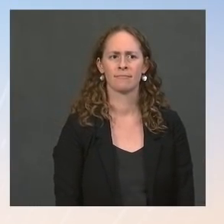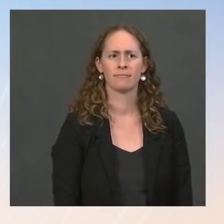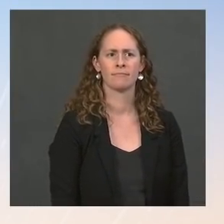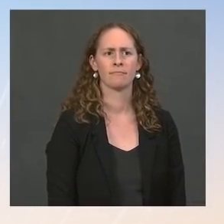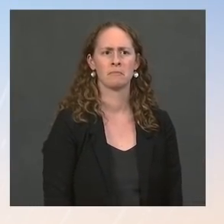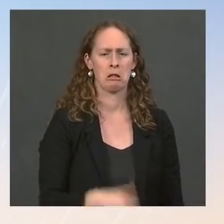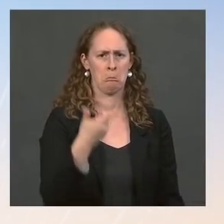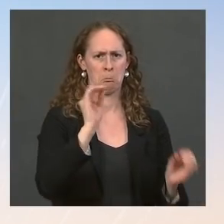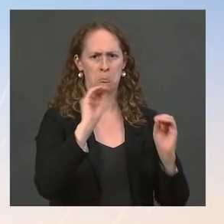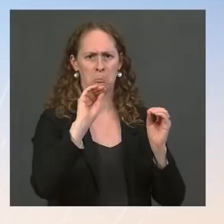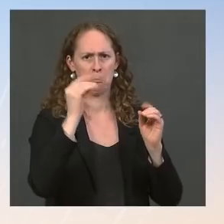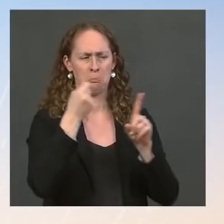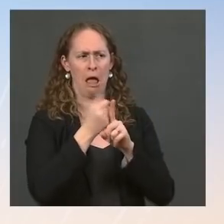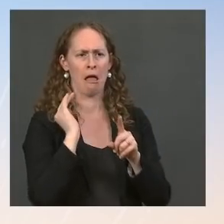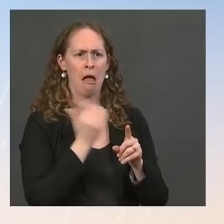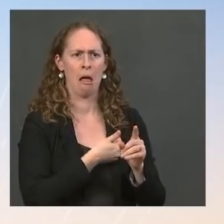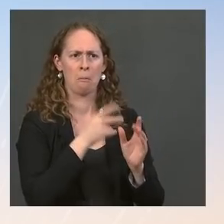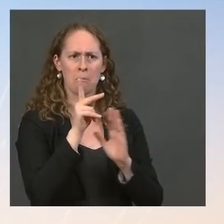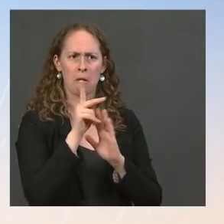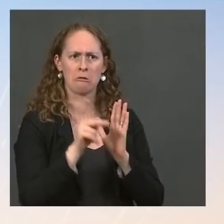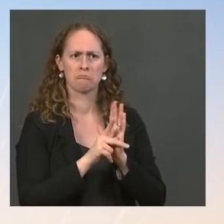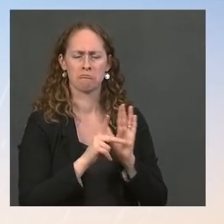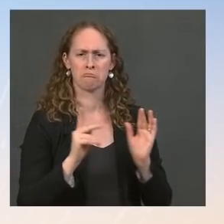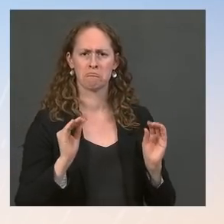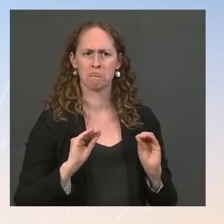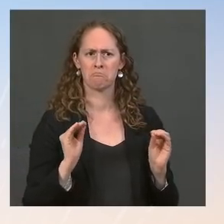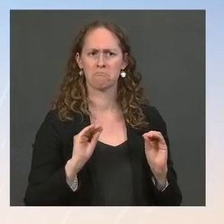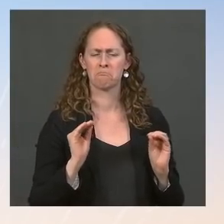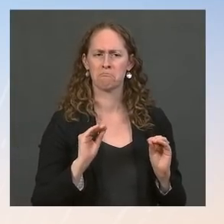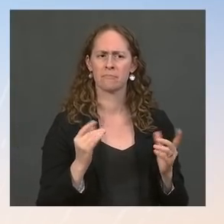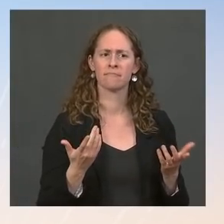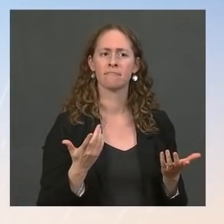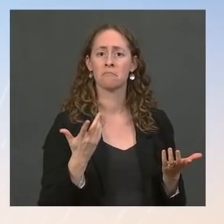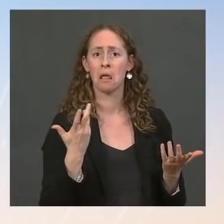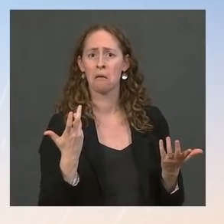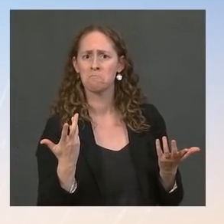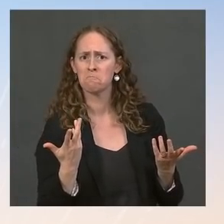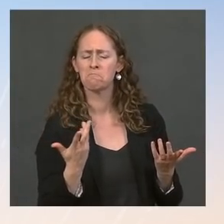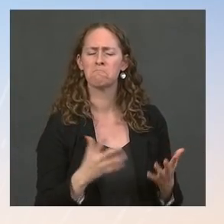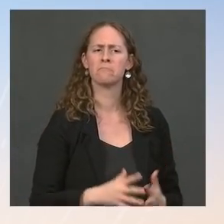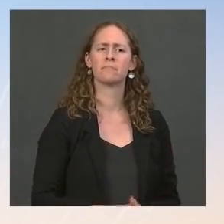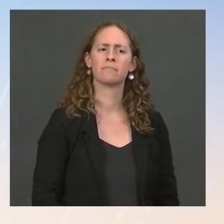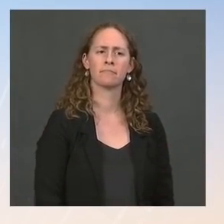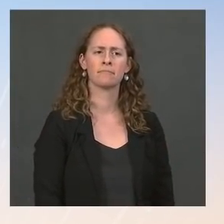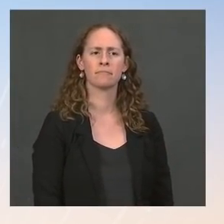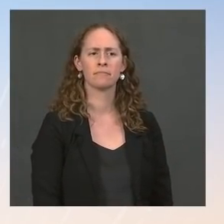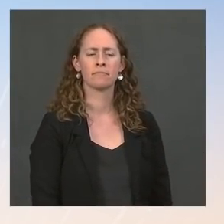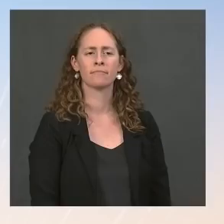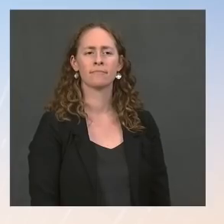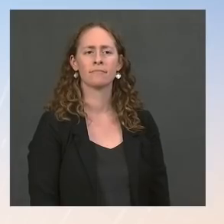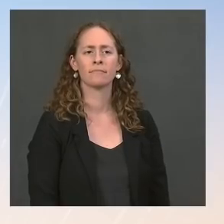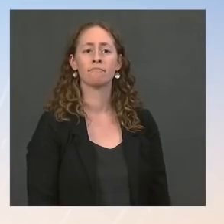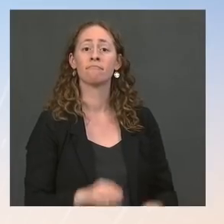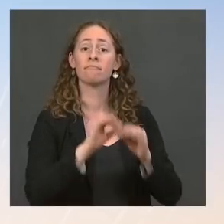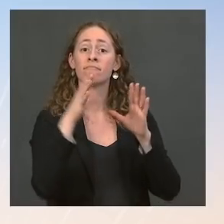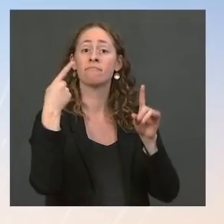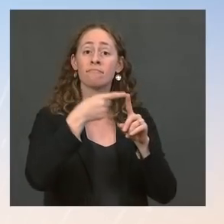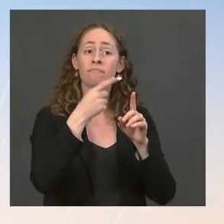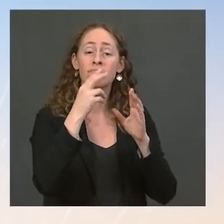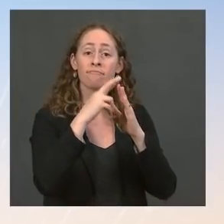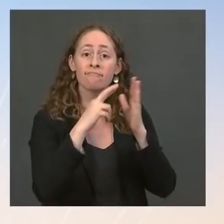policy, I would say. I guess that's my reaction. But beyond that, obviously, the regulation of cryptocurrency is up to the Treasury